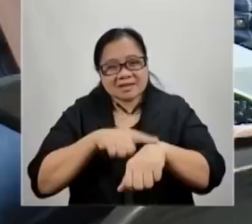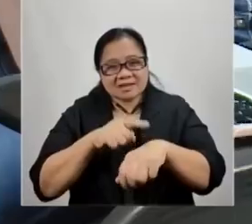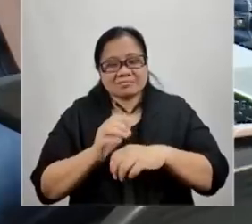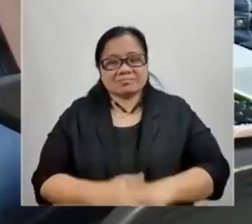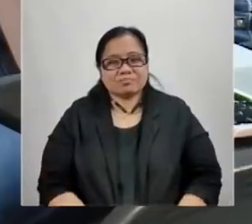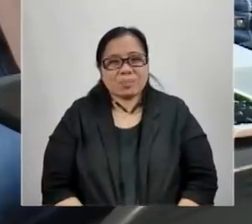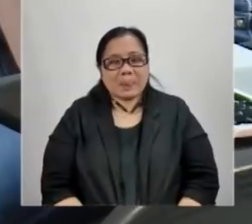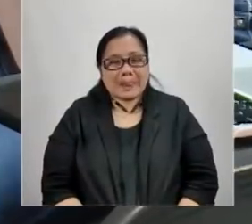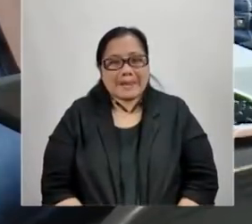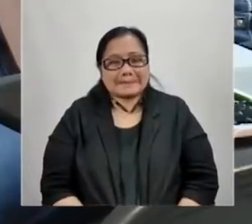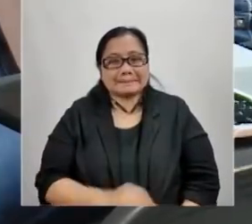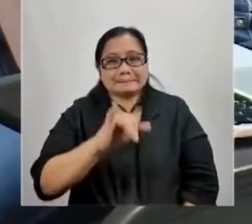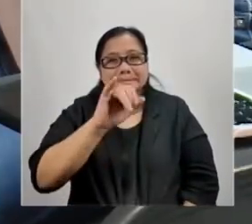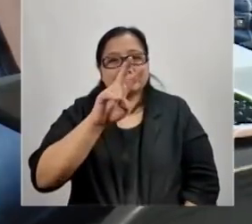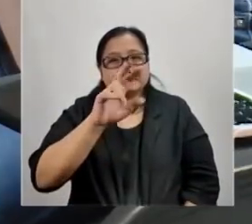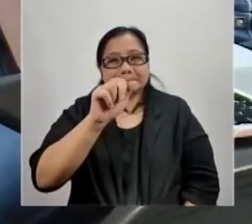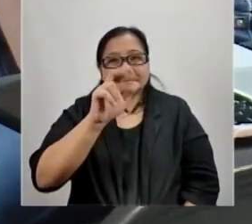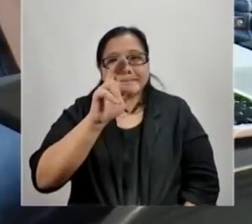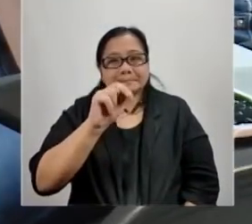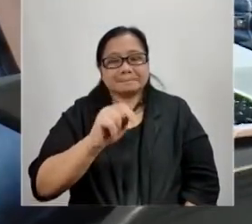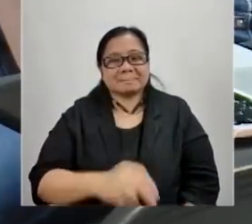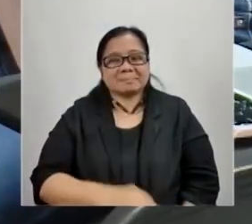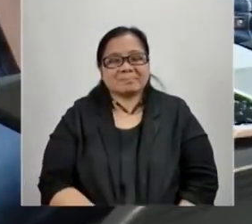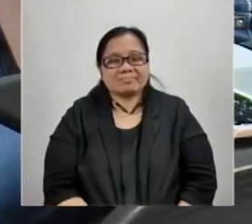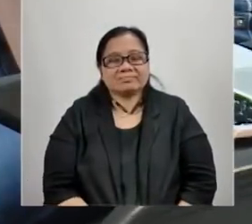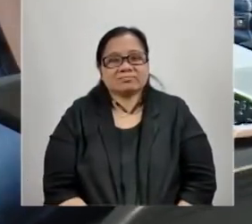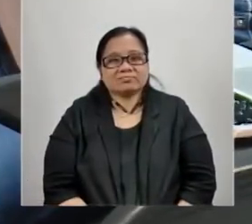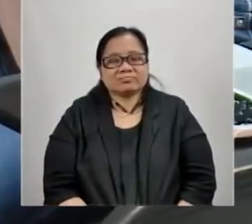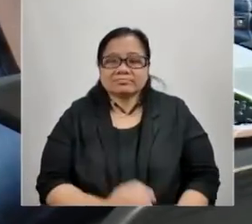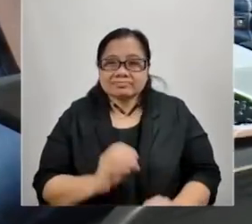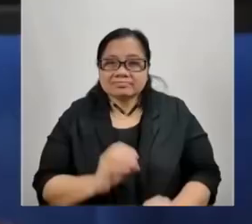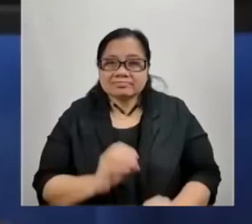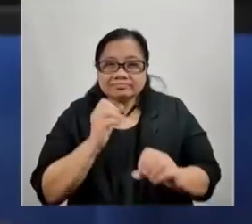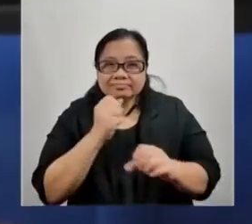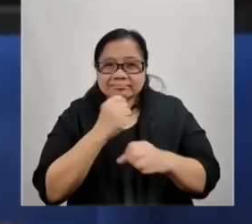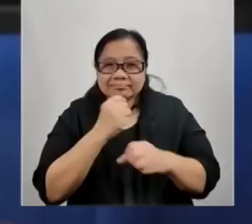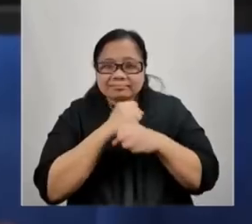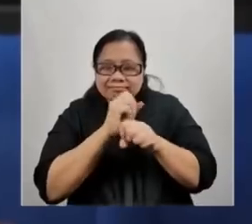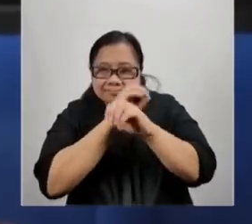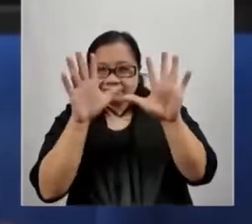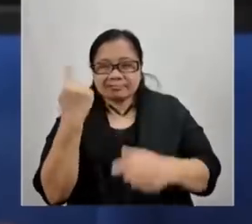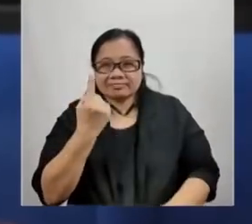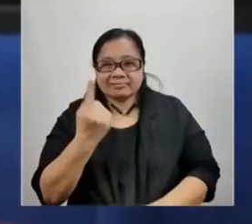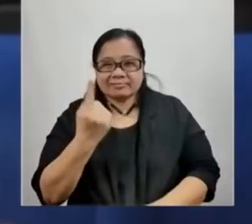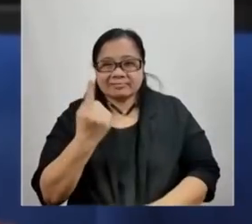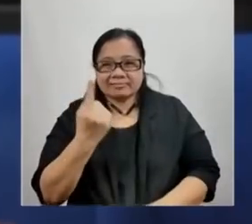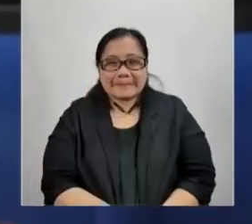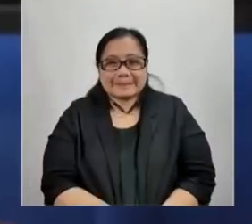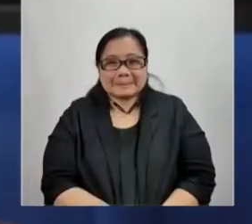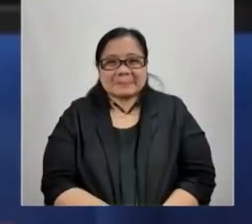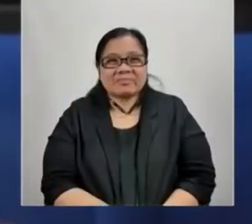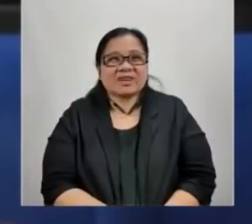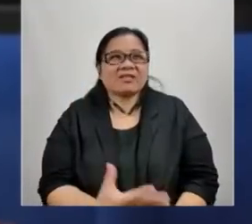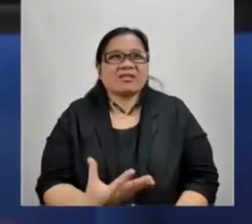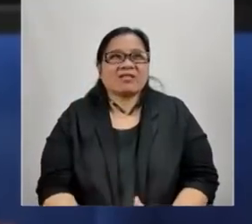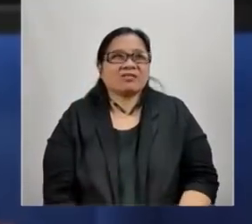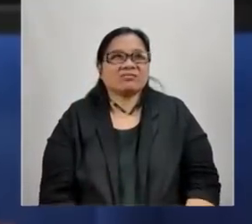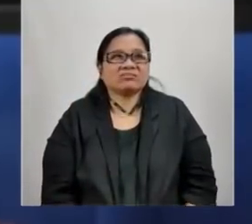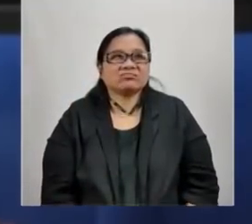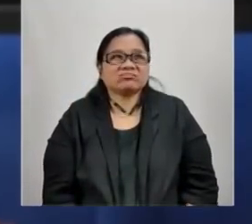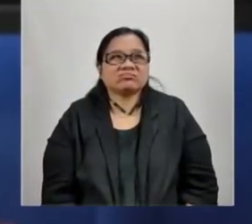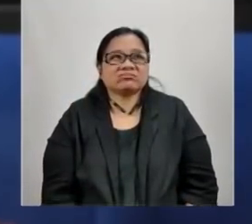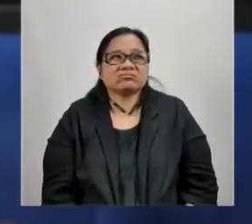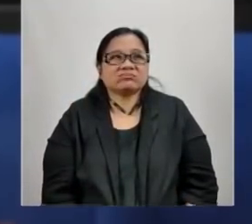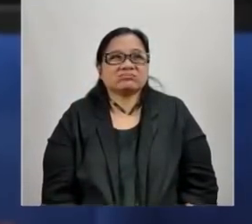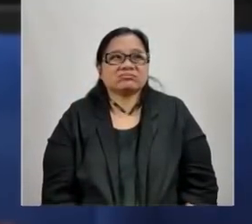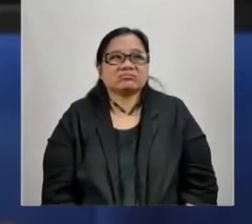GMA7. Ma'am, klaruhin ko lang, CES po issued an order to create an importation plan. Iba po